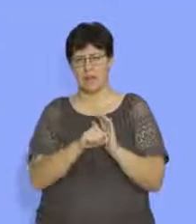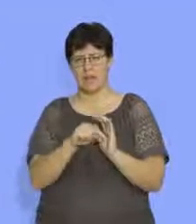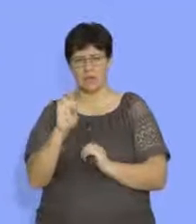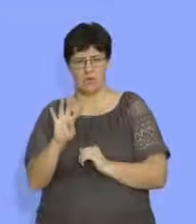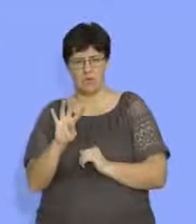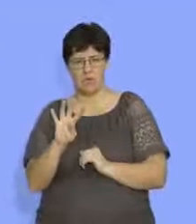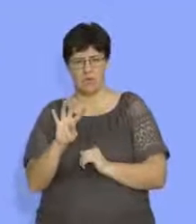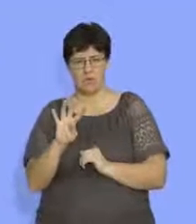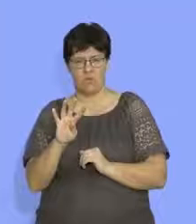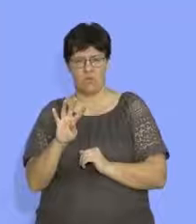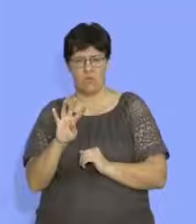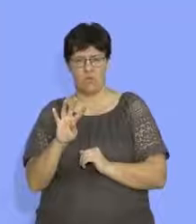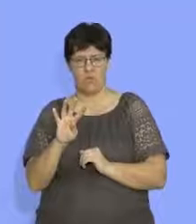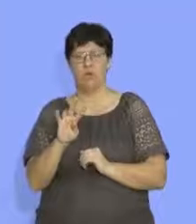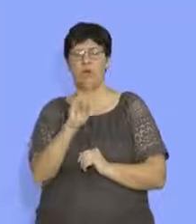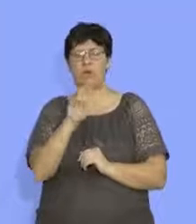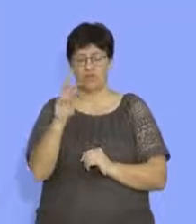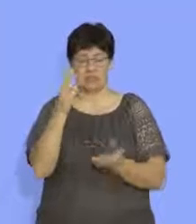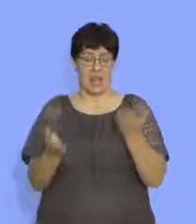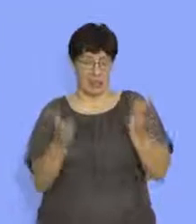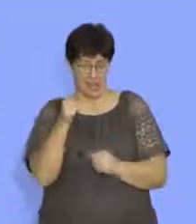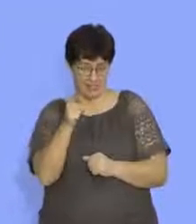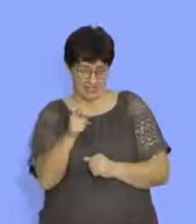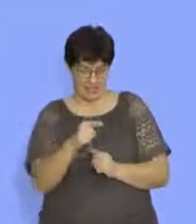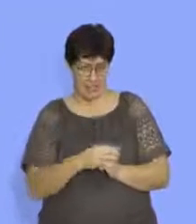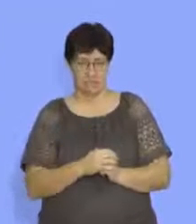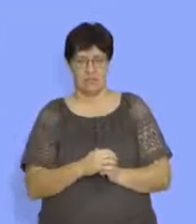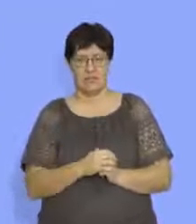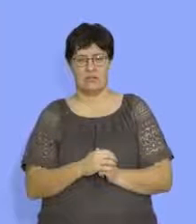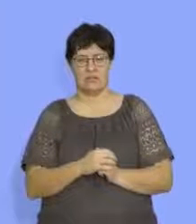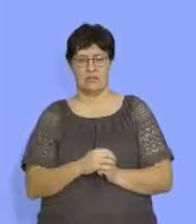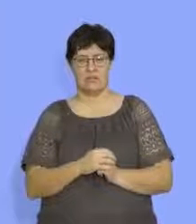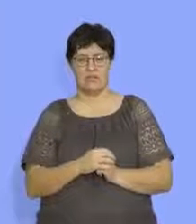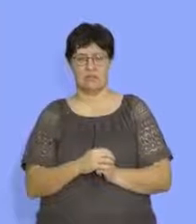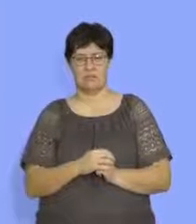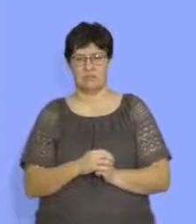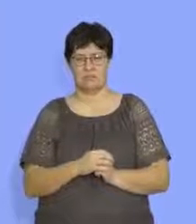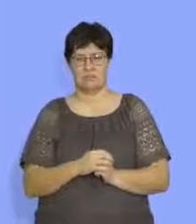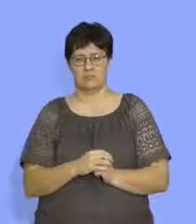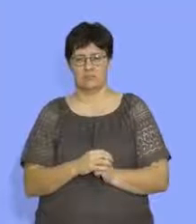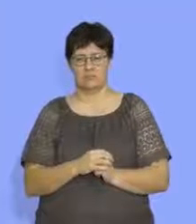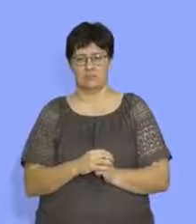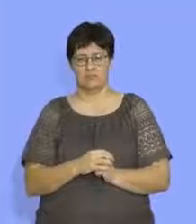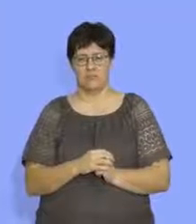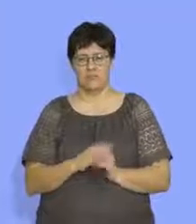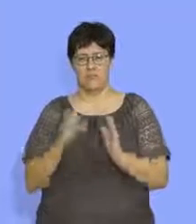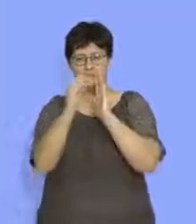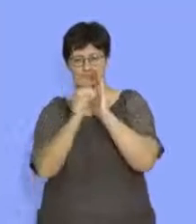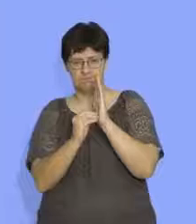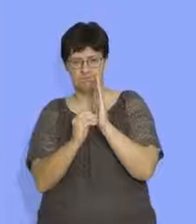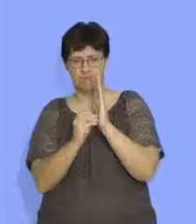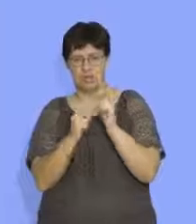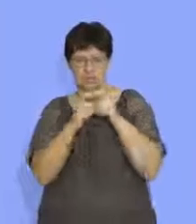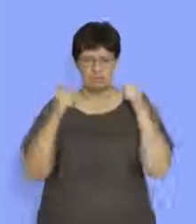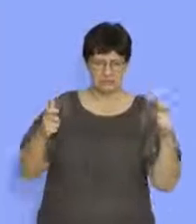minus 4. We call this a quadratic equation, by the way, to solve equations that are